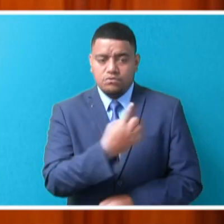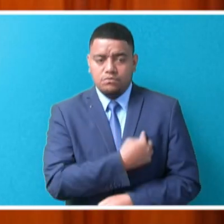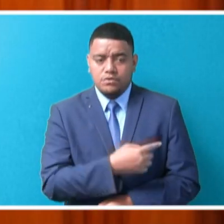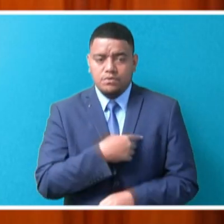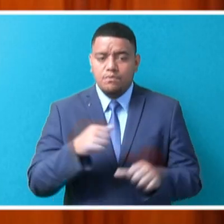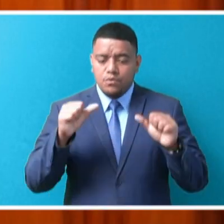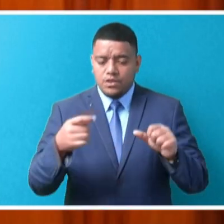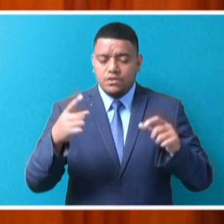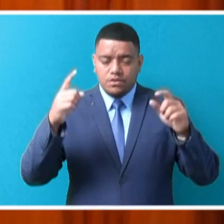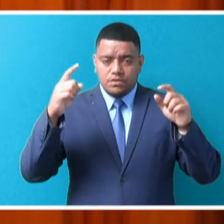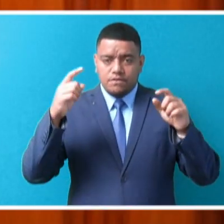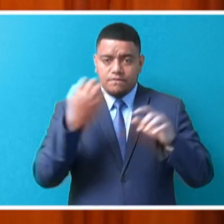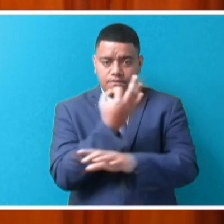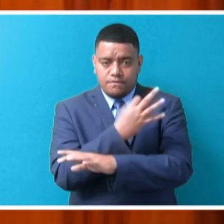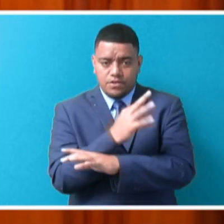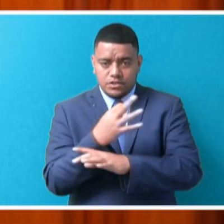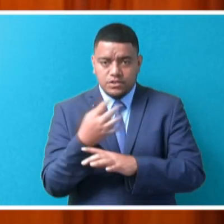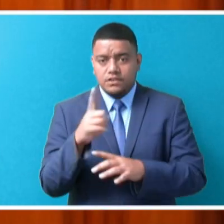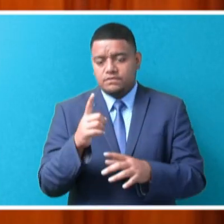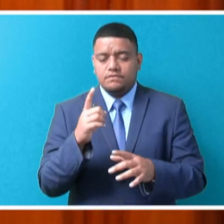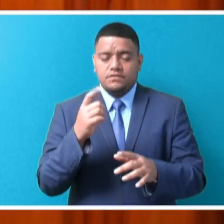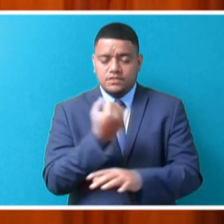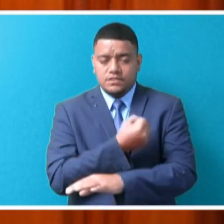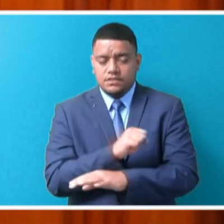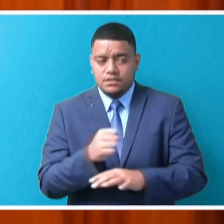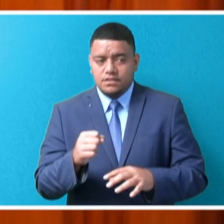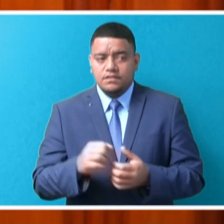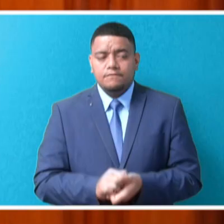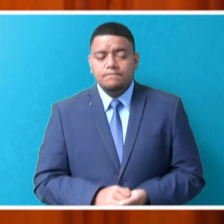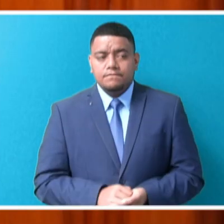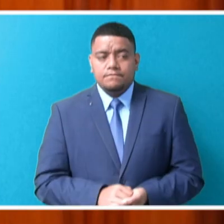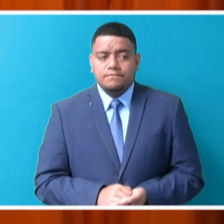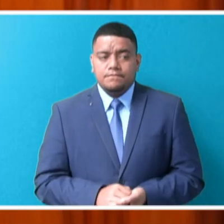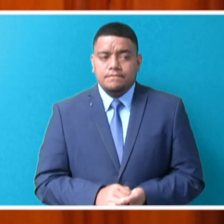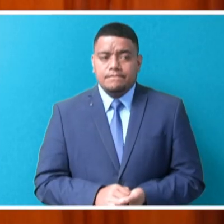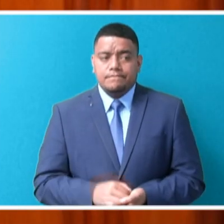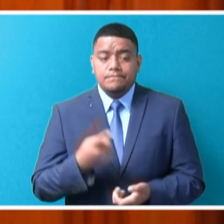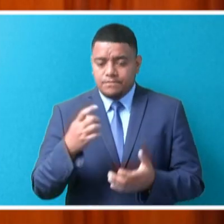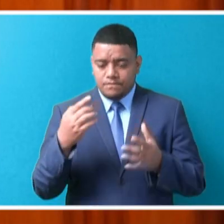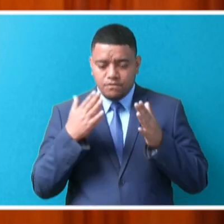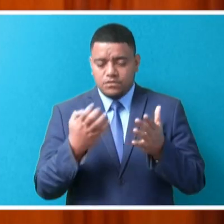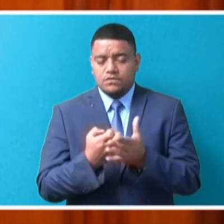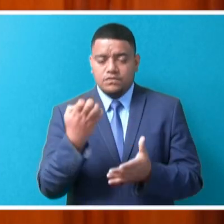and forest resources while transforming them into drivers of resilient and equitable economic growth